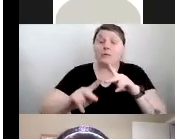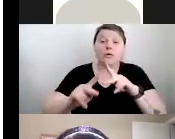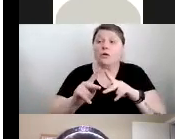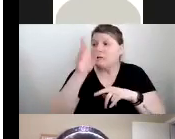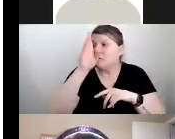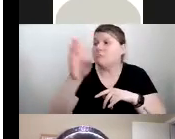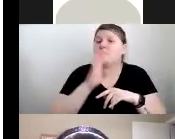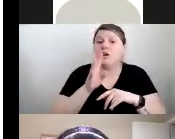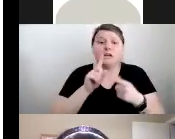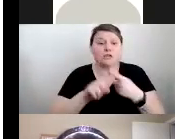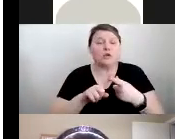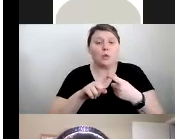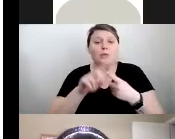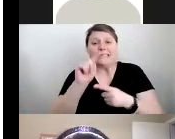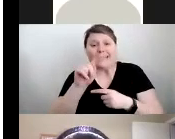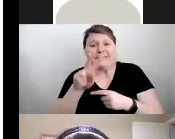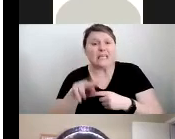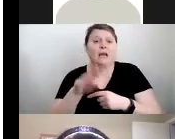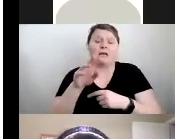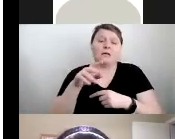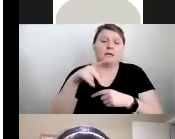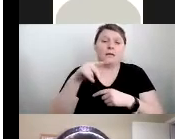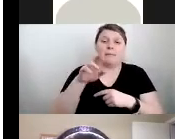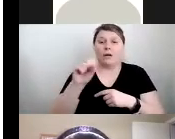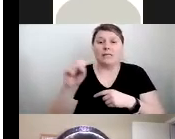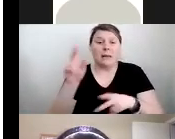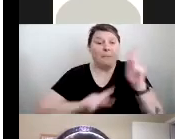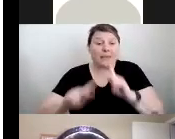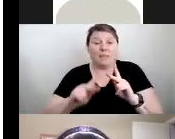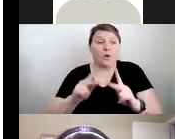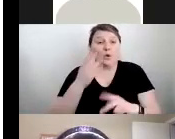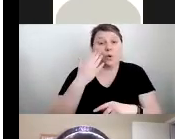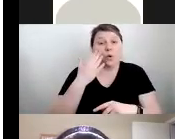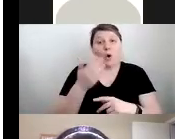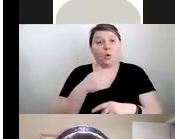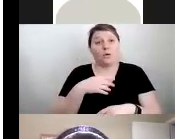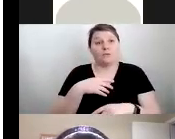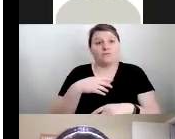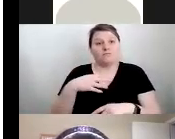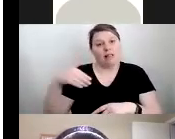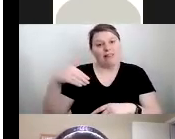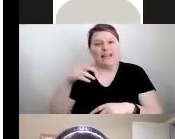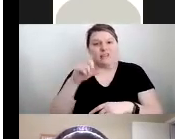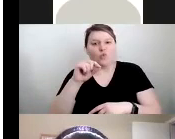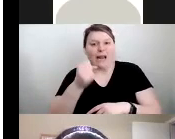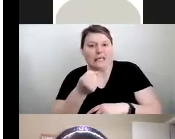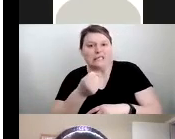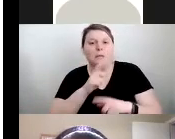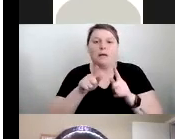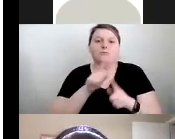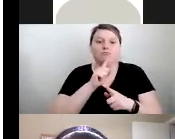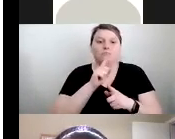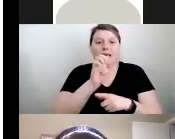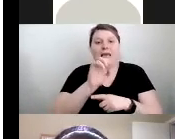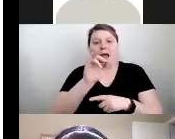taking a back seat. And these are often people in their late 20s, so very junior career people. But EIS actually allows them to